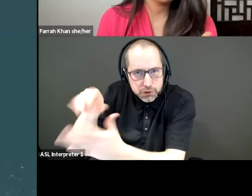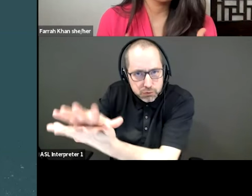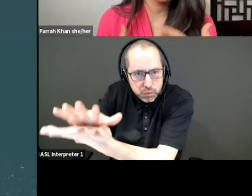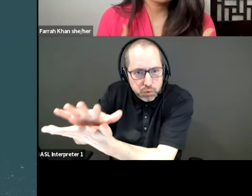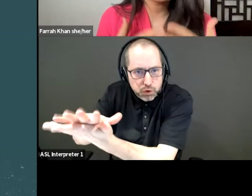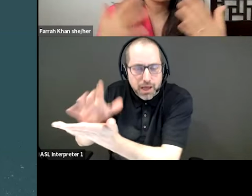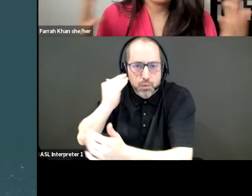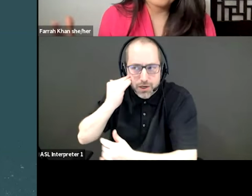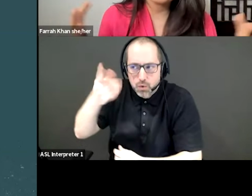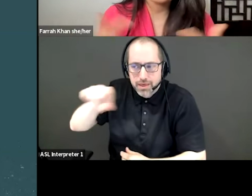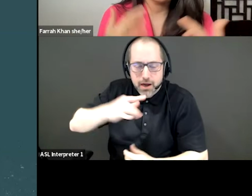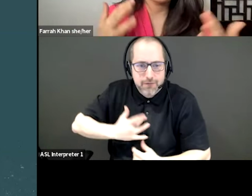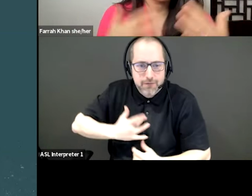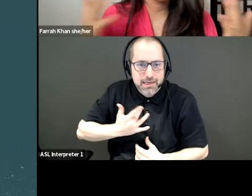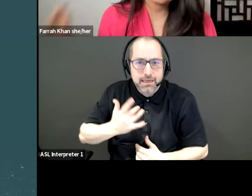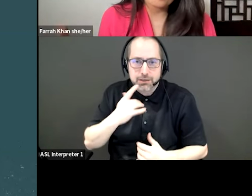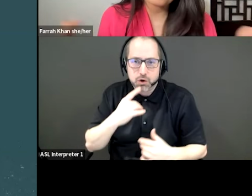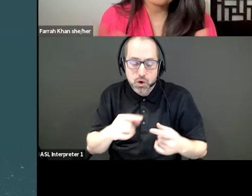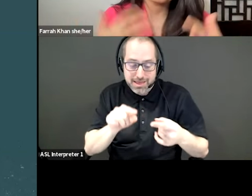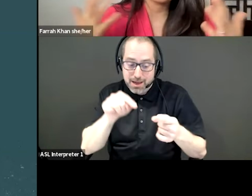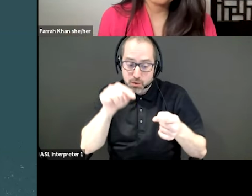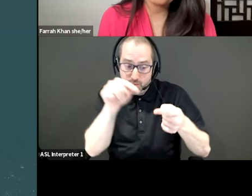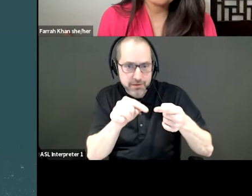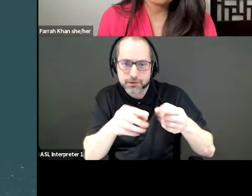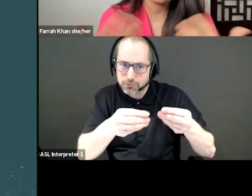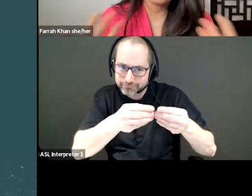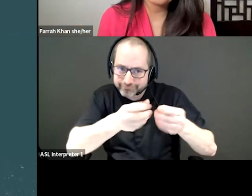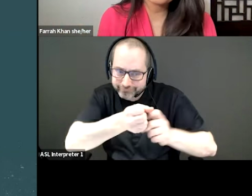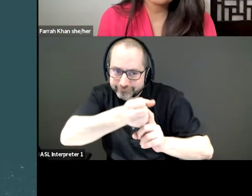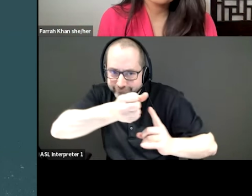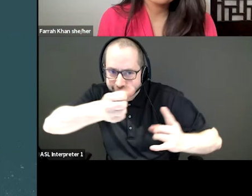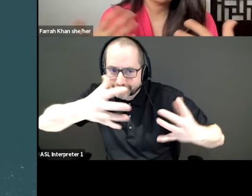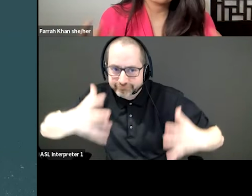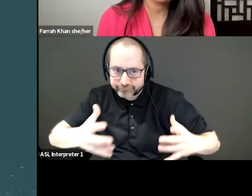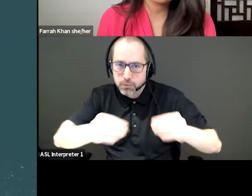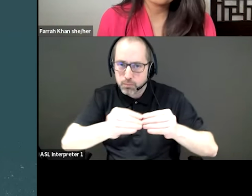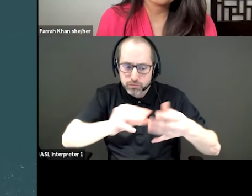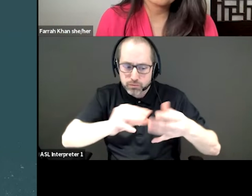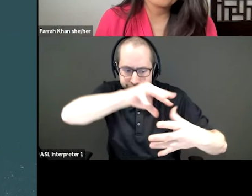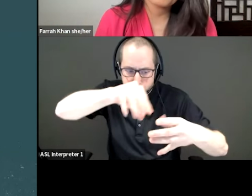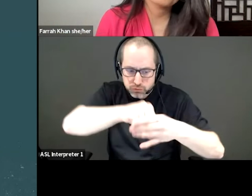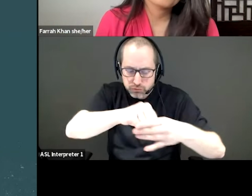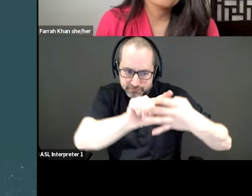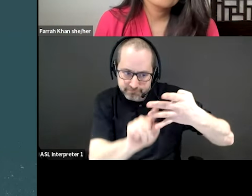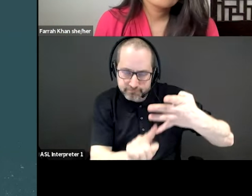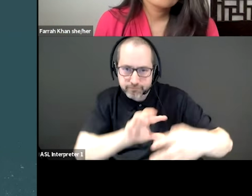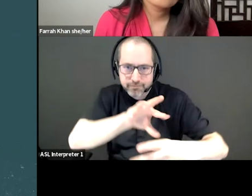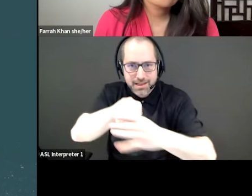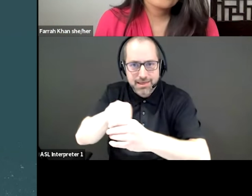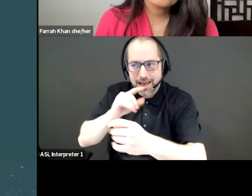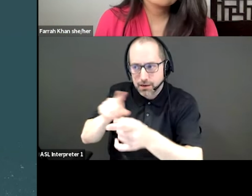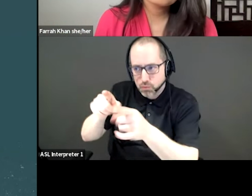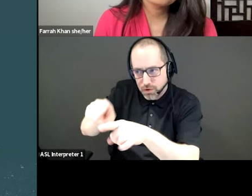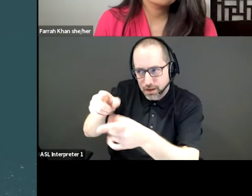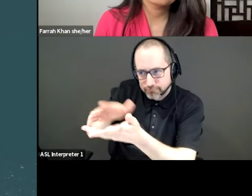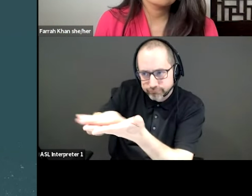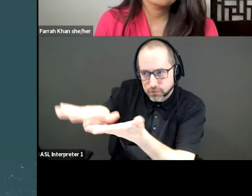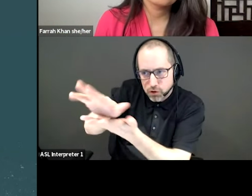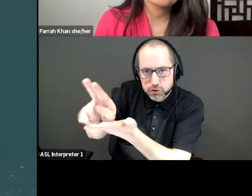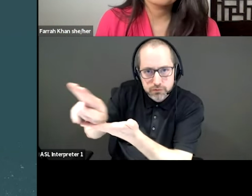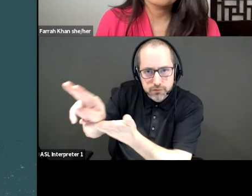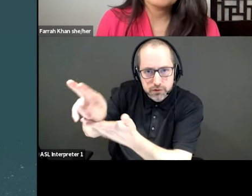pieces with this is really expanding even the scope of what's happening on our campuses and the conversations that could happen. The project really